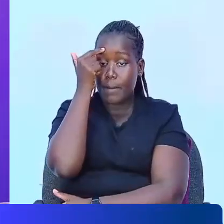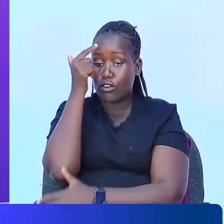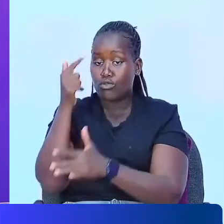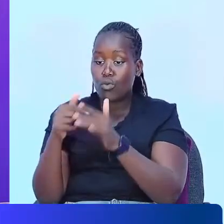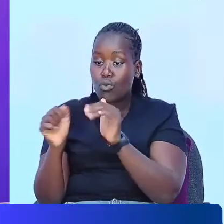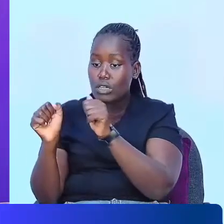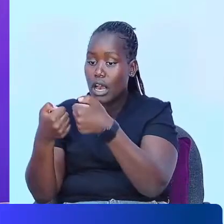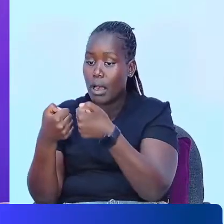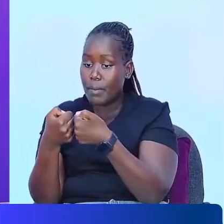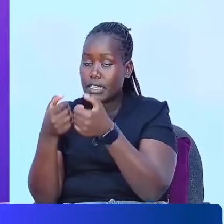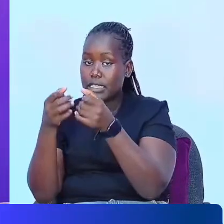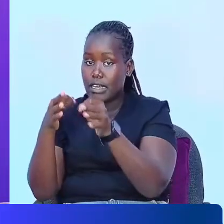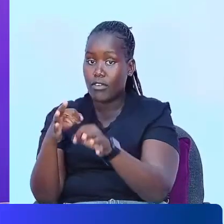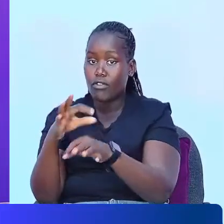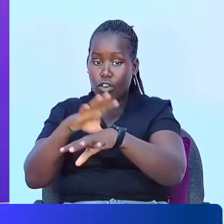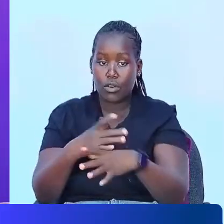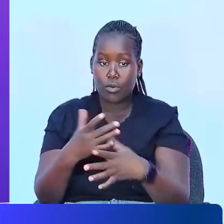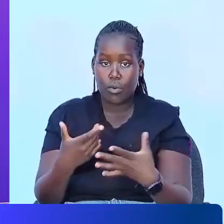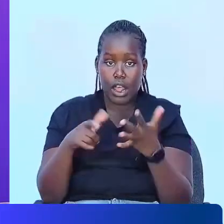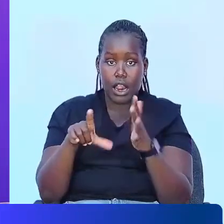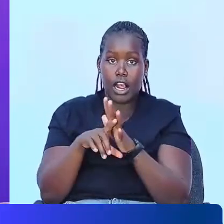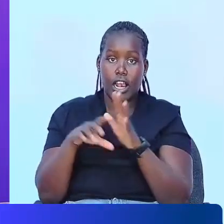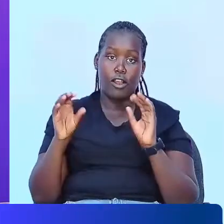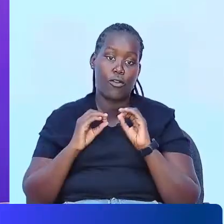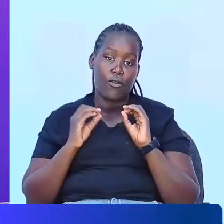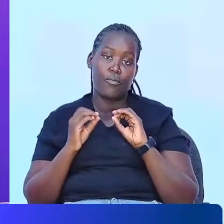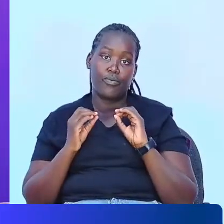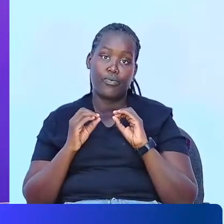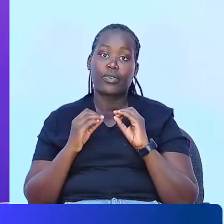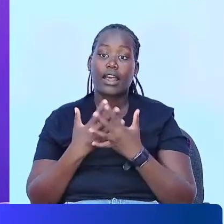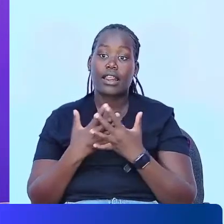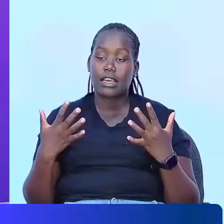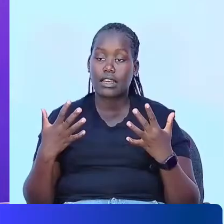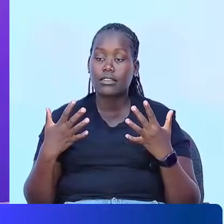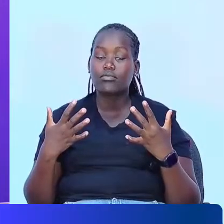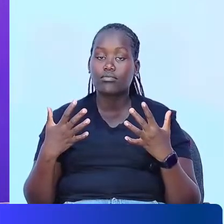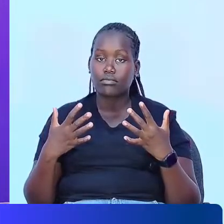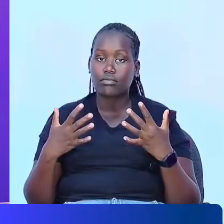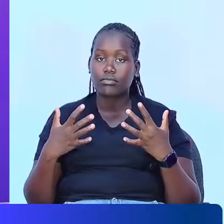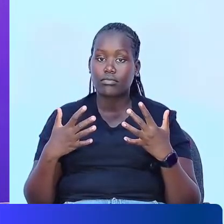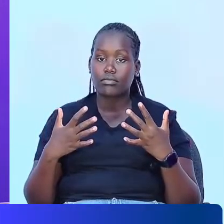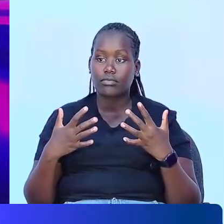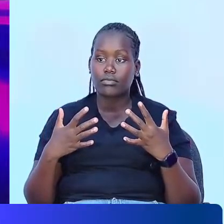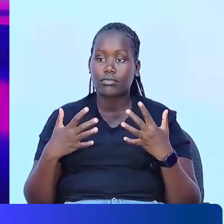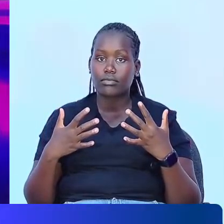if you are found with an illegal item? You are confiscated. It